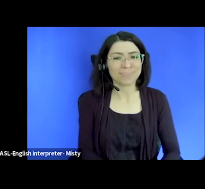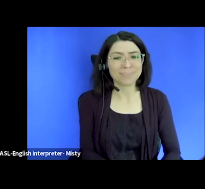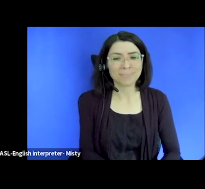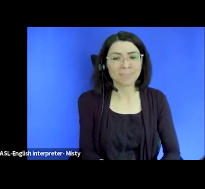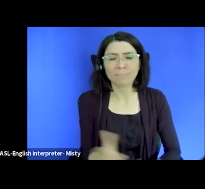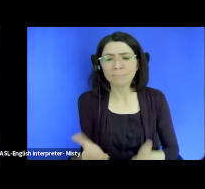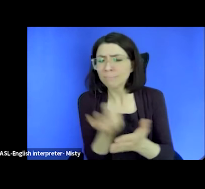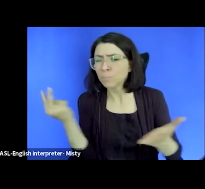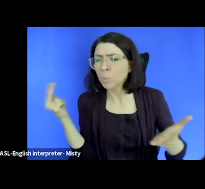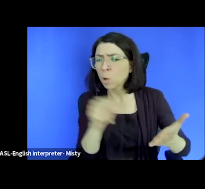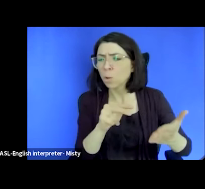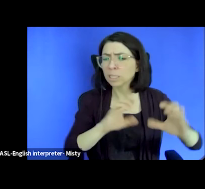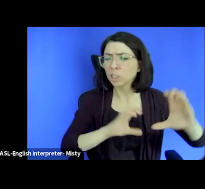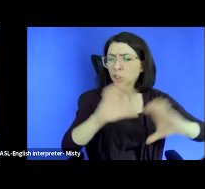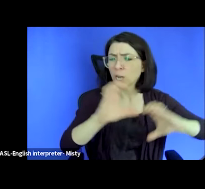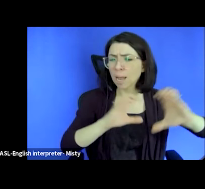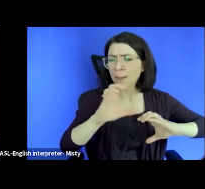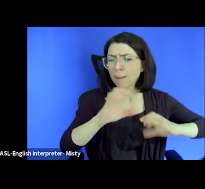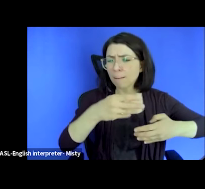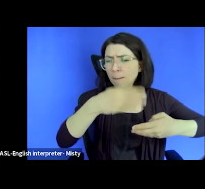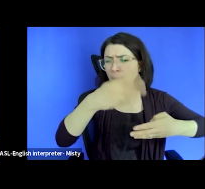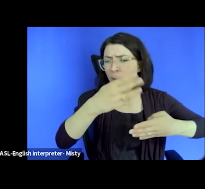see if I missed anything.